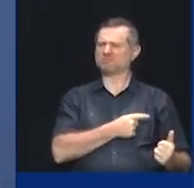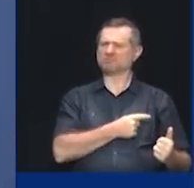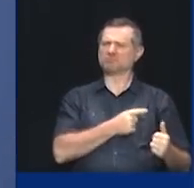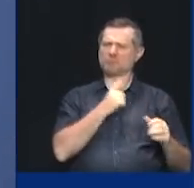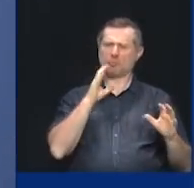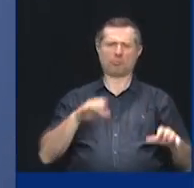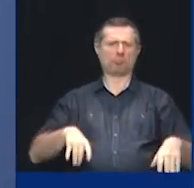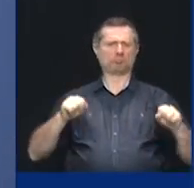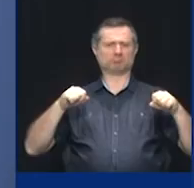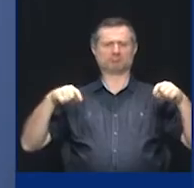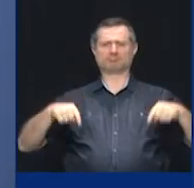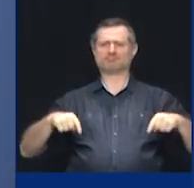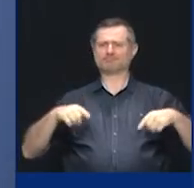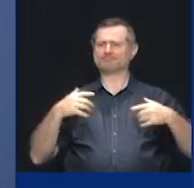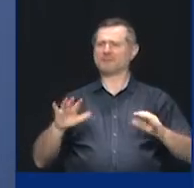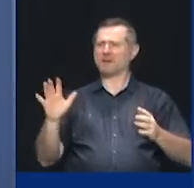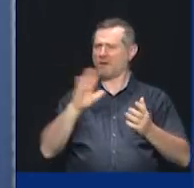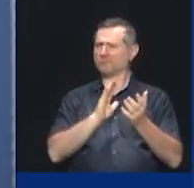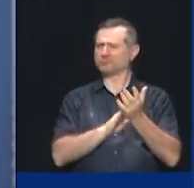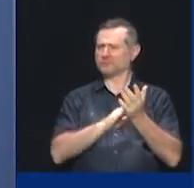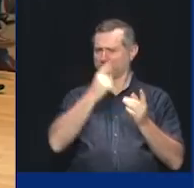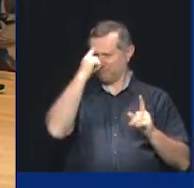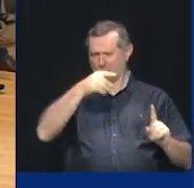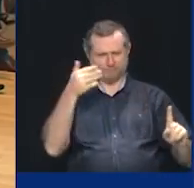Mason a round of applause.